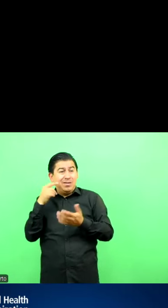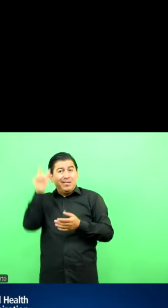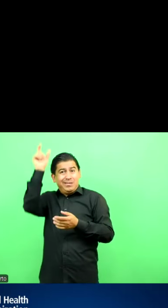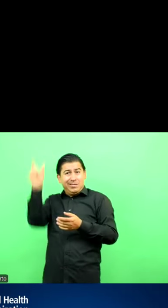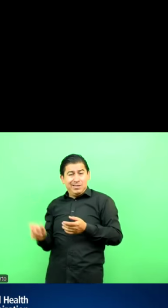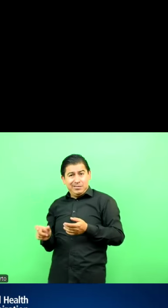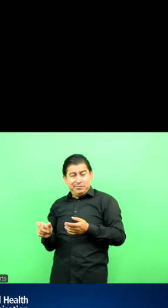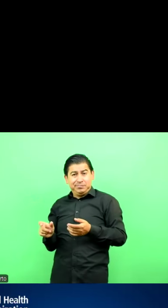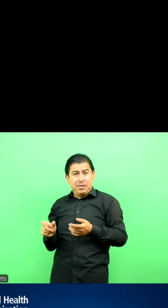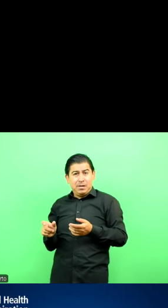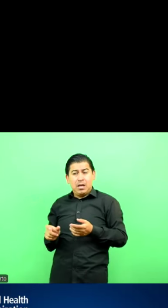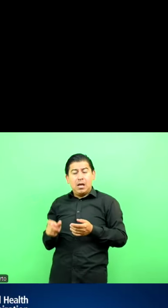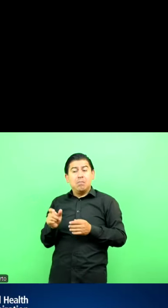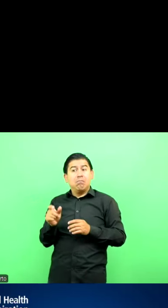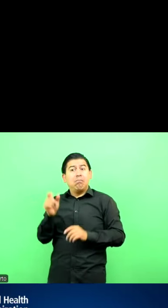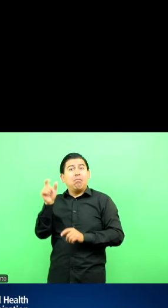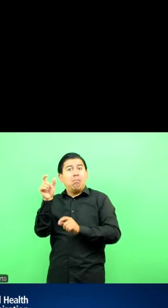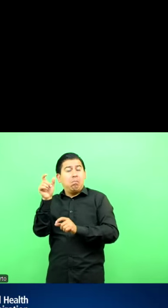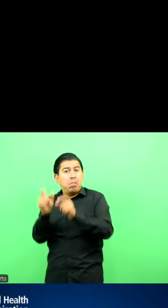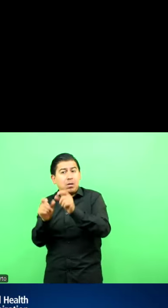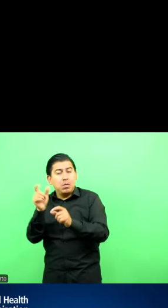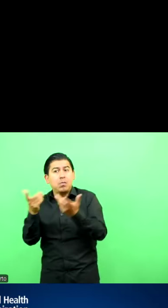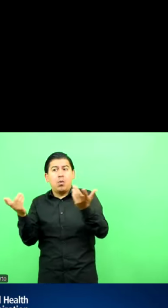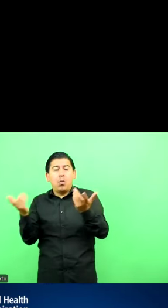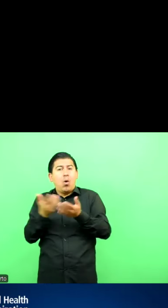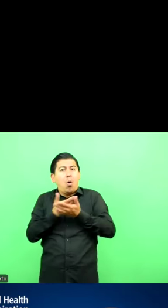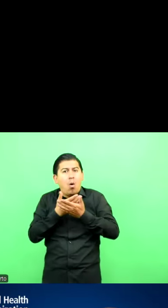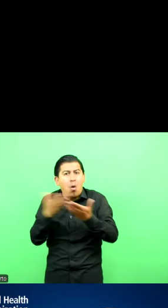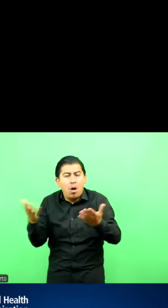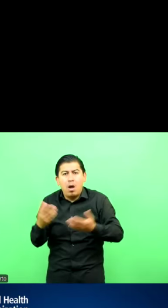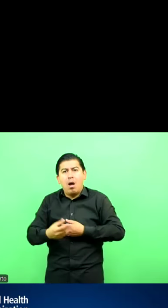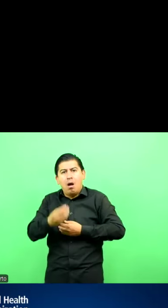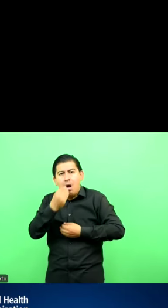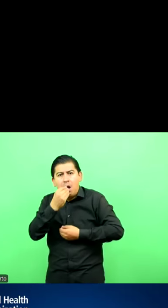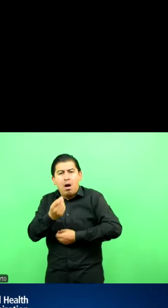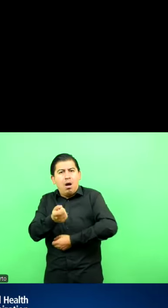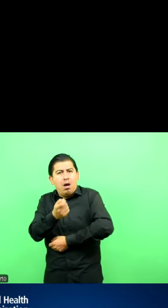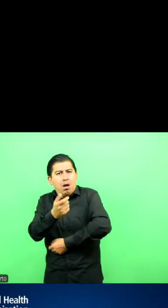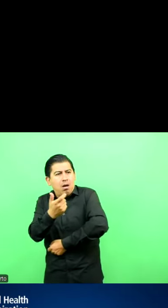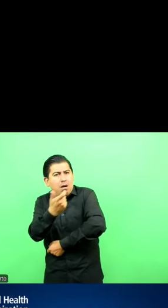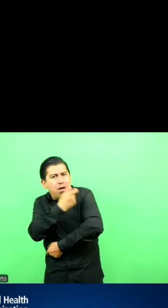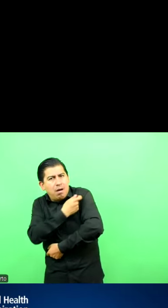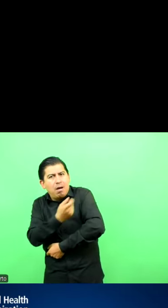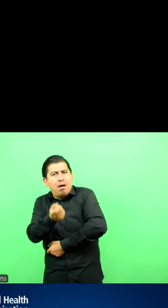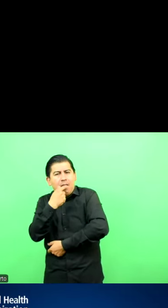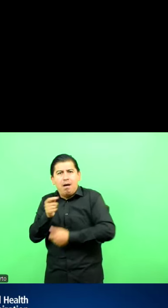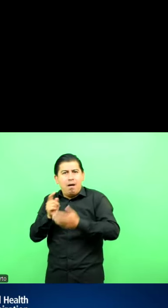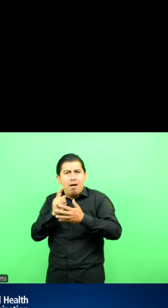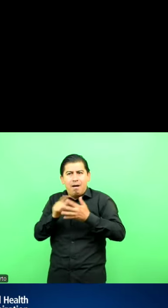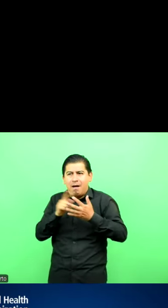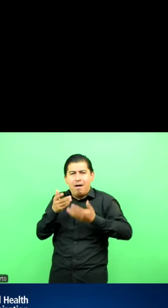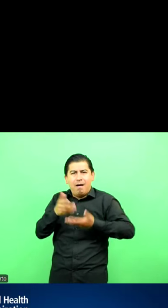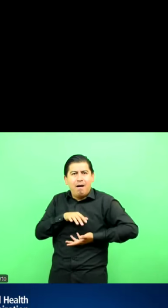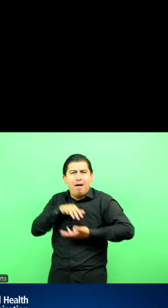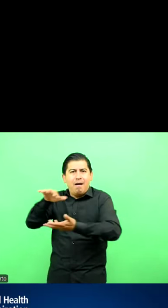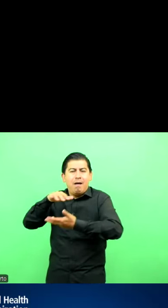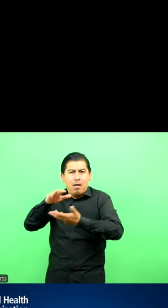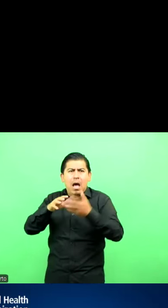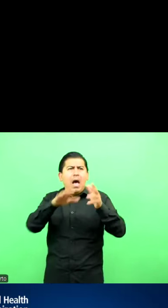to integrate the challenges that, and also for the opportunities to protect and safeguard the